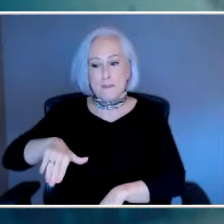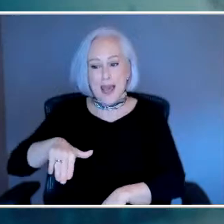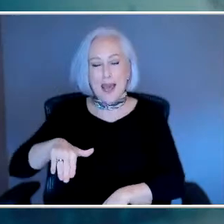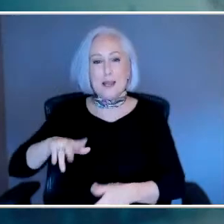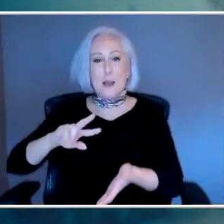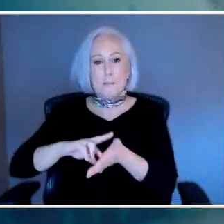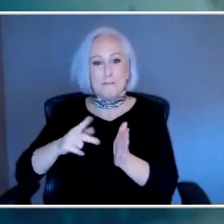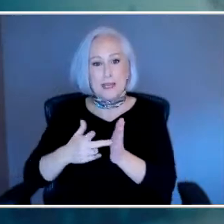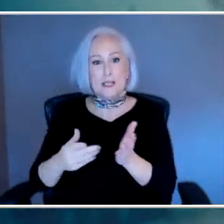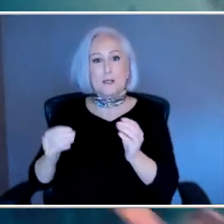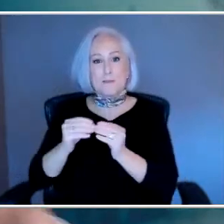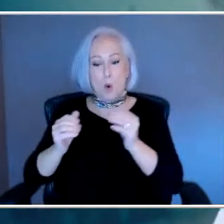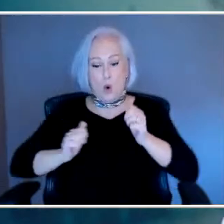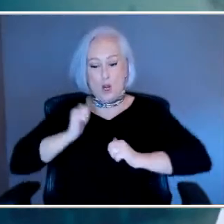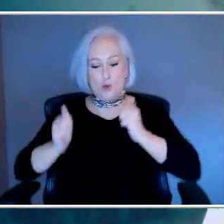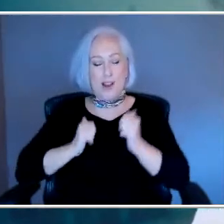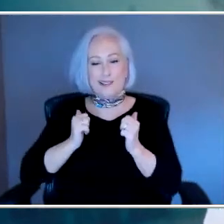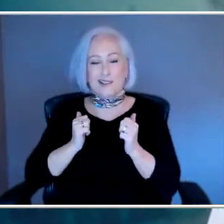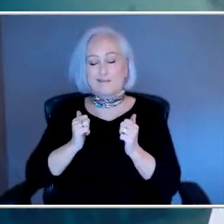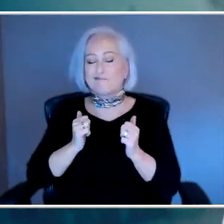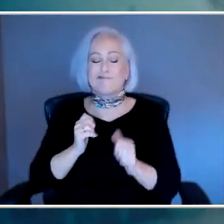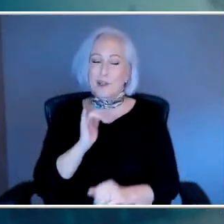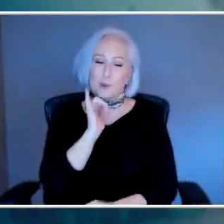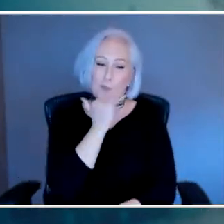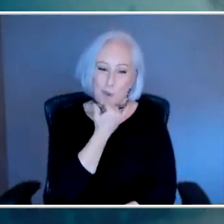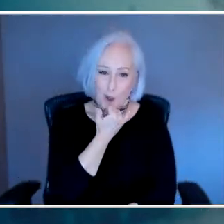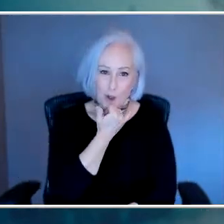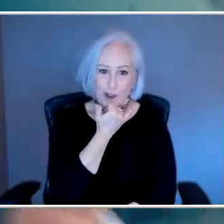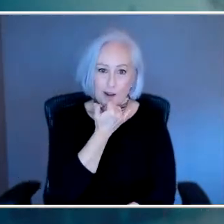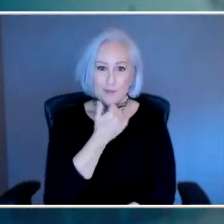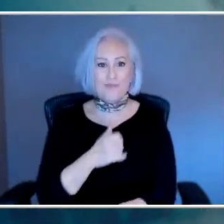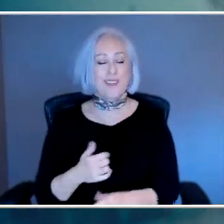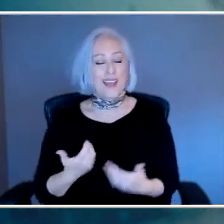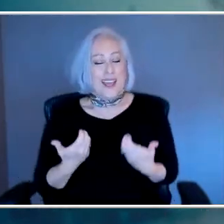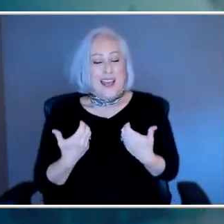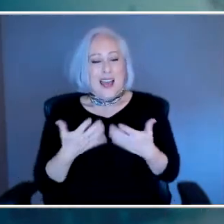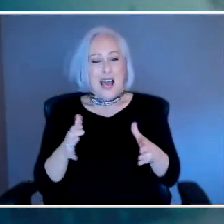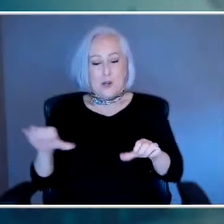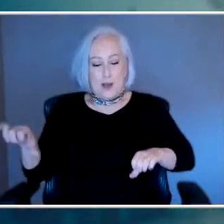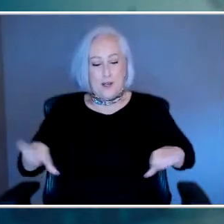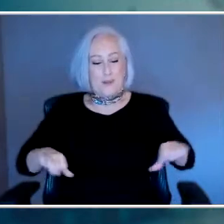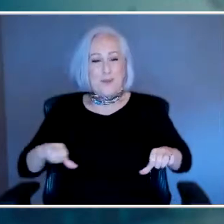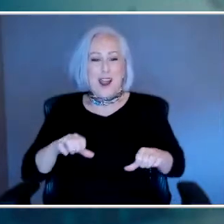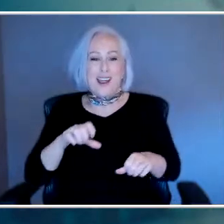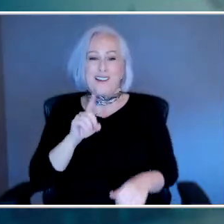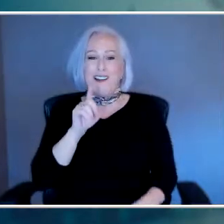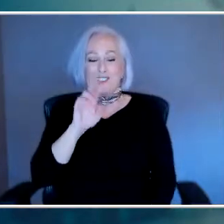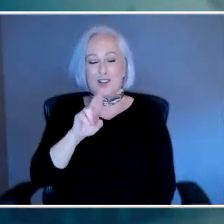forth. And I think one of the things, not to brag on Jazz and our pathologists here, but